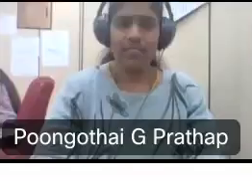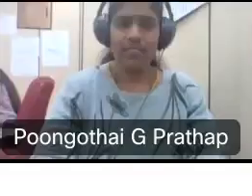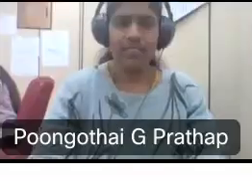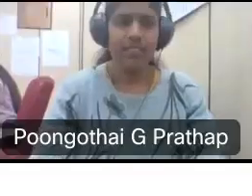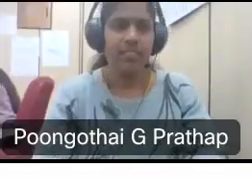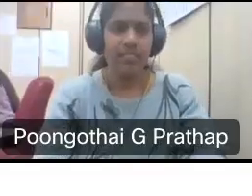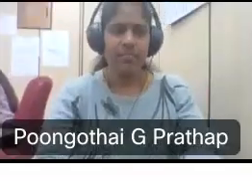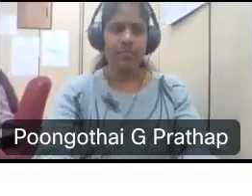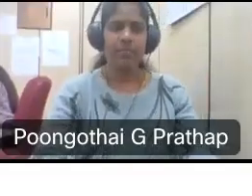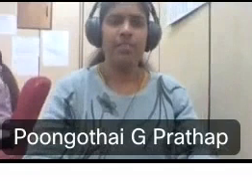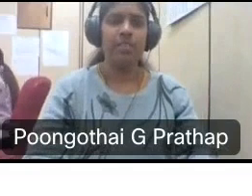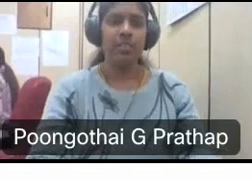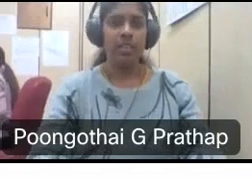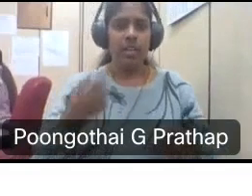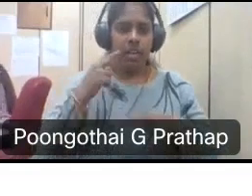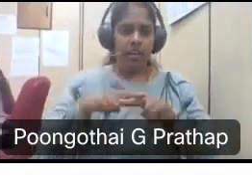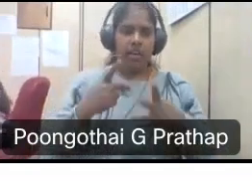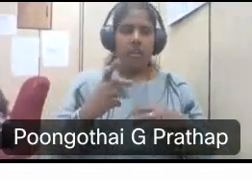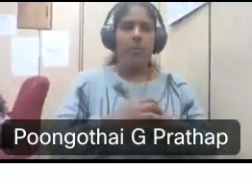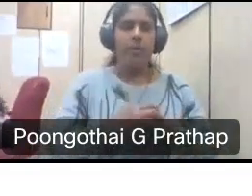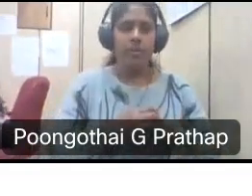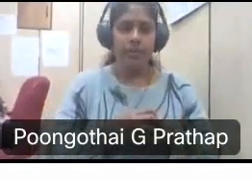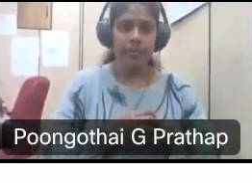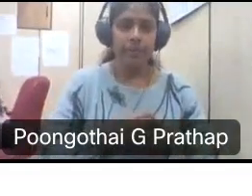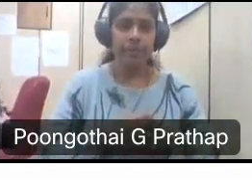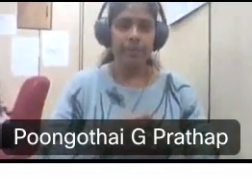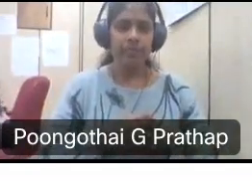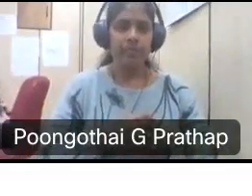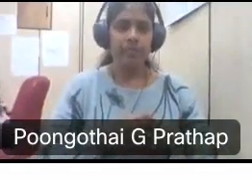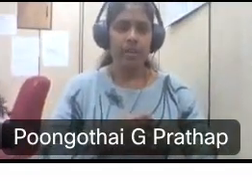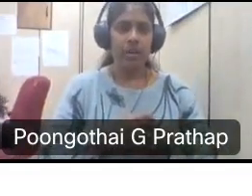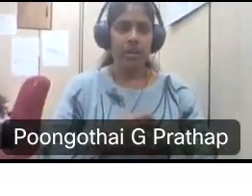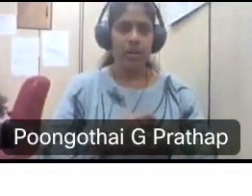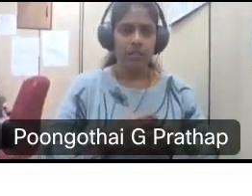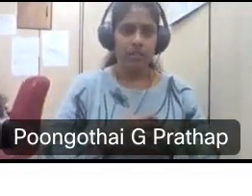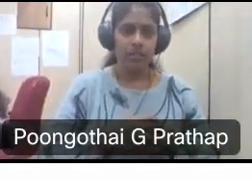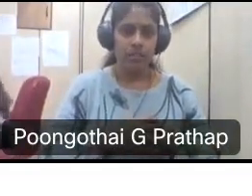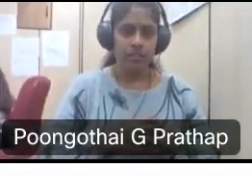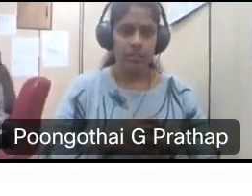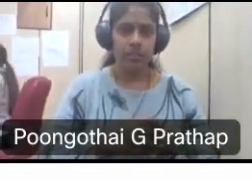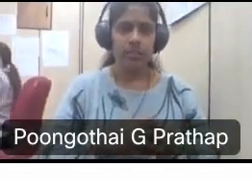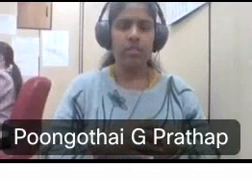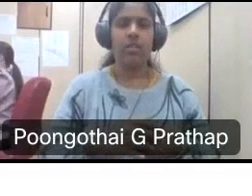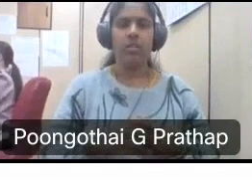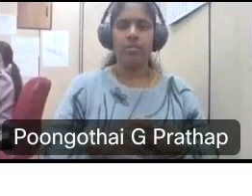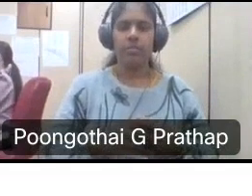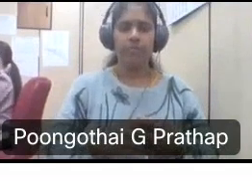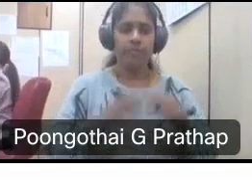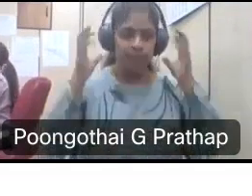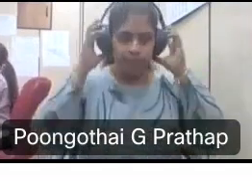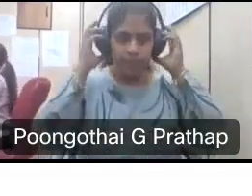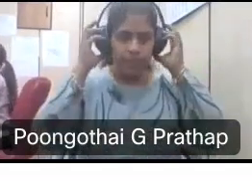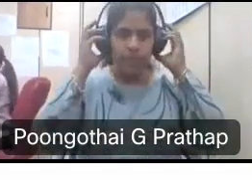with cardiac disease, chances of decreasing it is really more. But sometimes both may